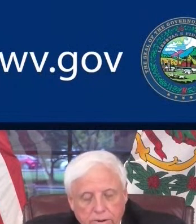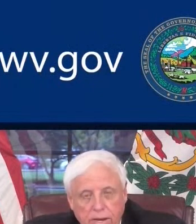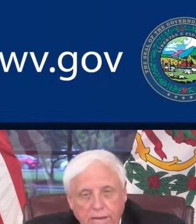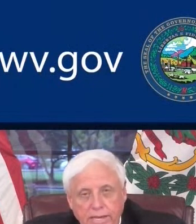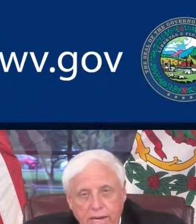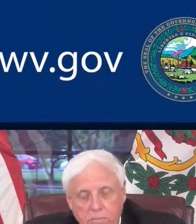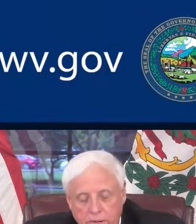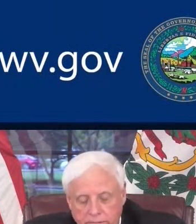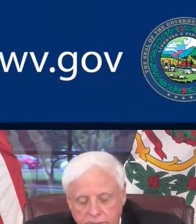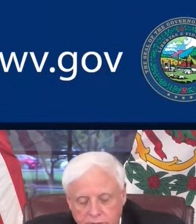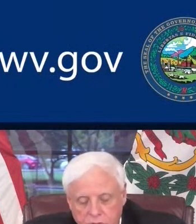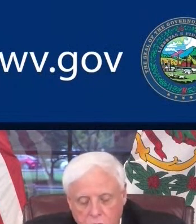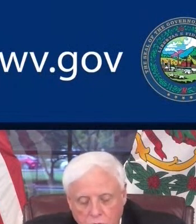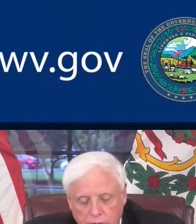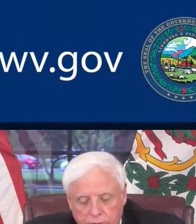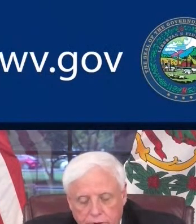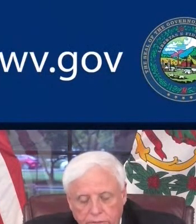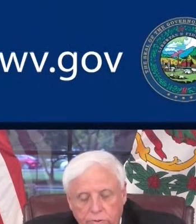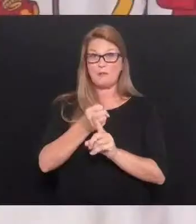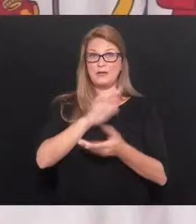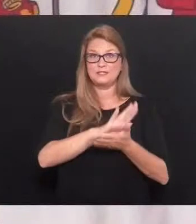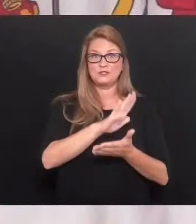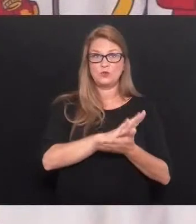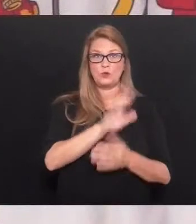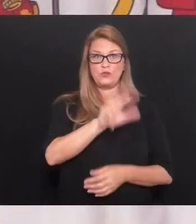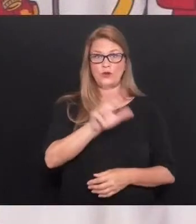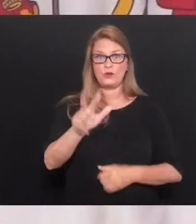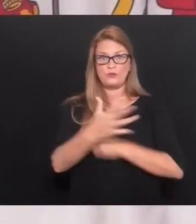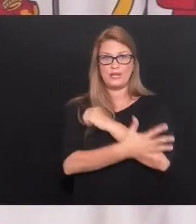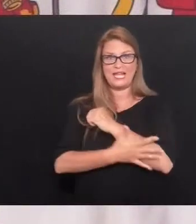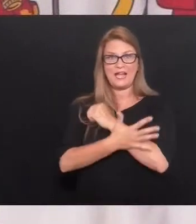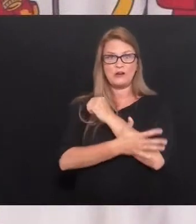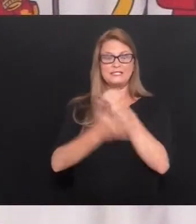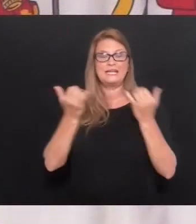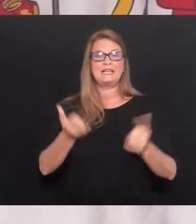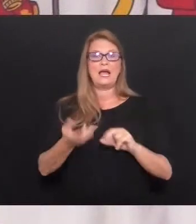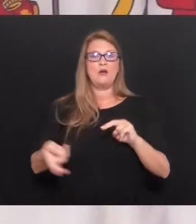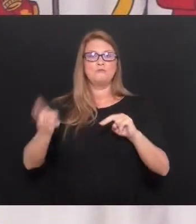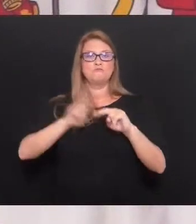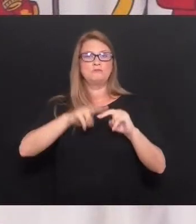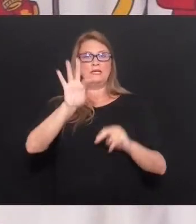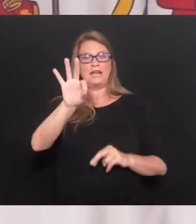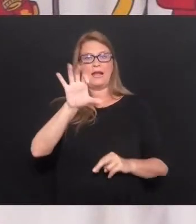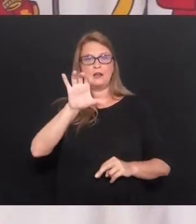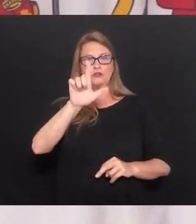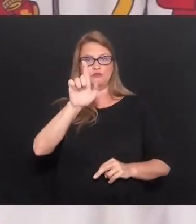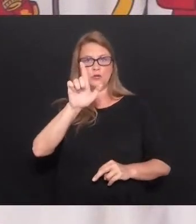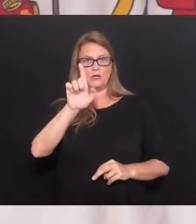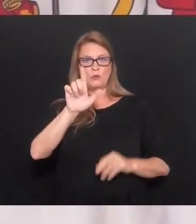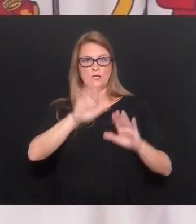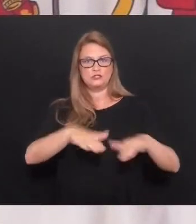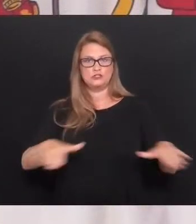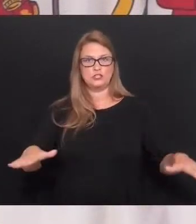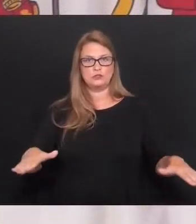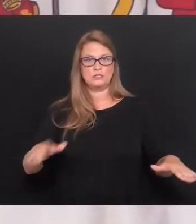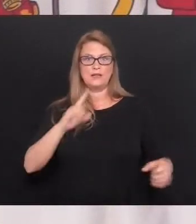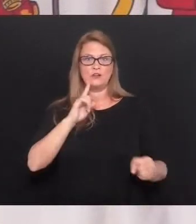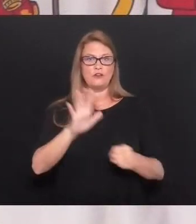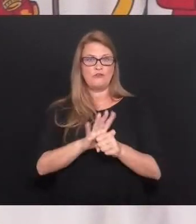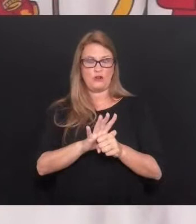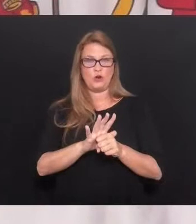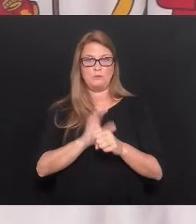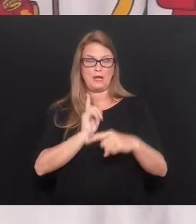There are 90 outbreaks in our schools in 33 counties, and now we're up to 921 of our kids have confirmed